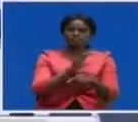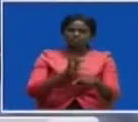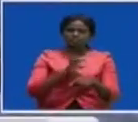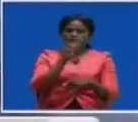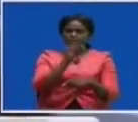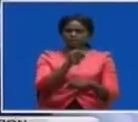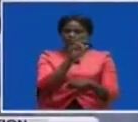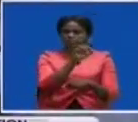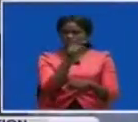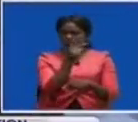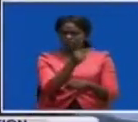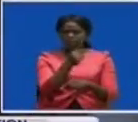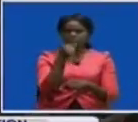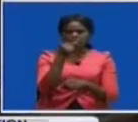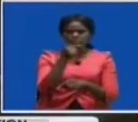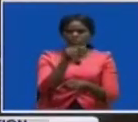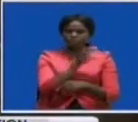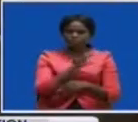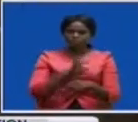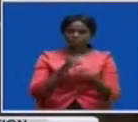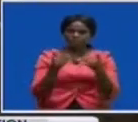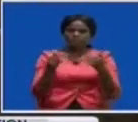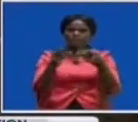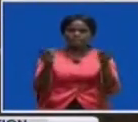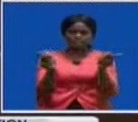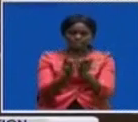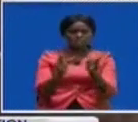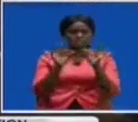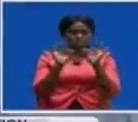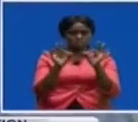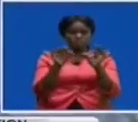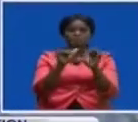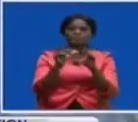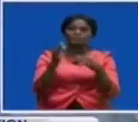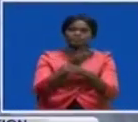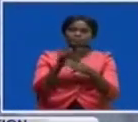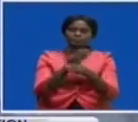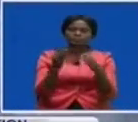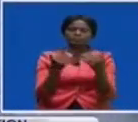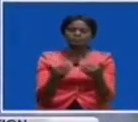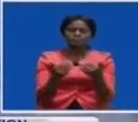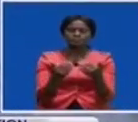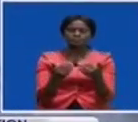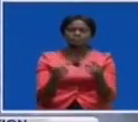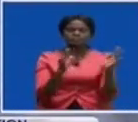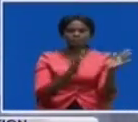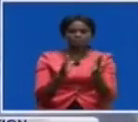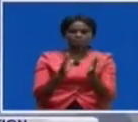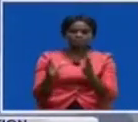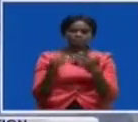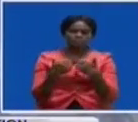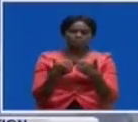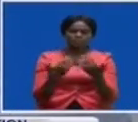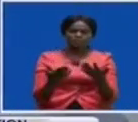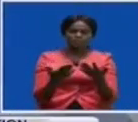director General Moses Perry says the firm is repositioning itself in business. That with meticulous planning,